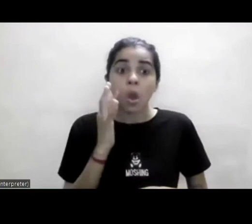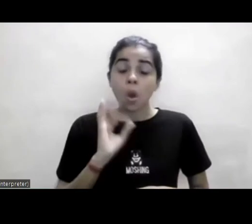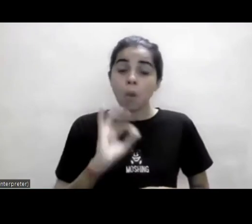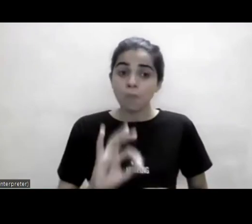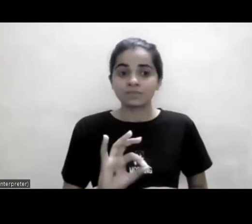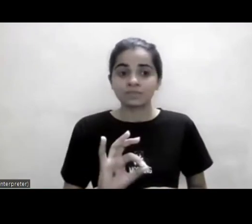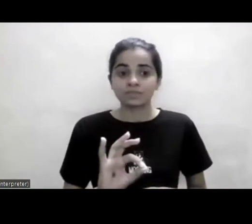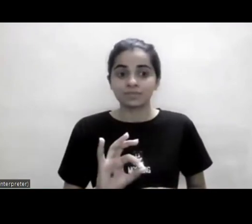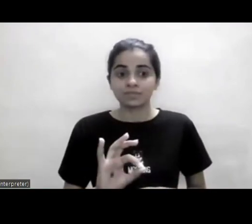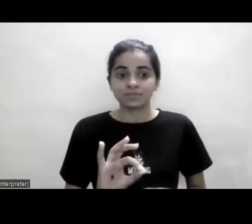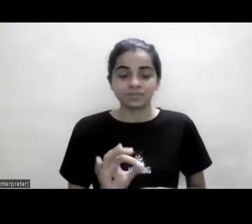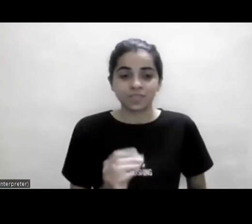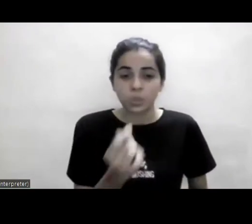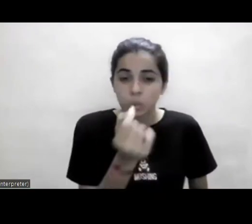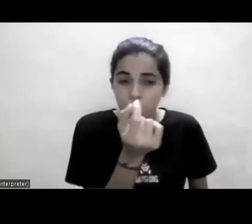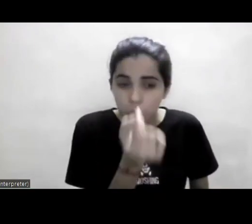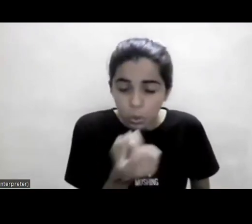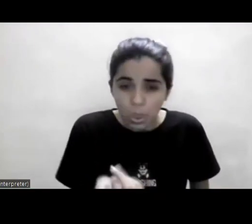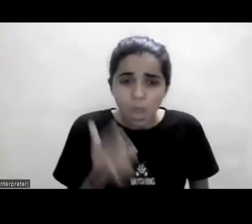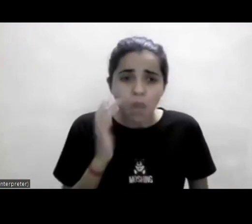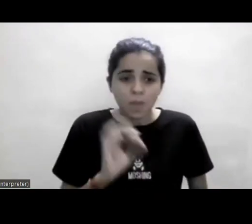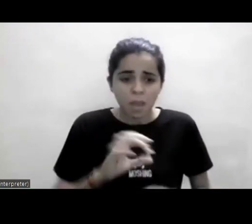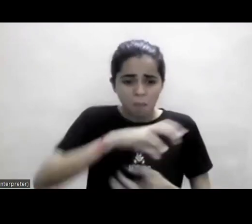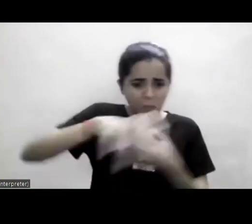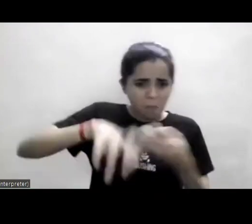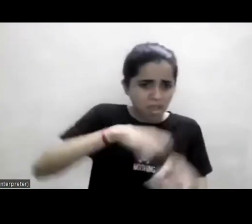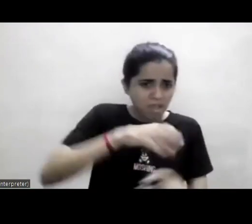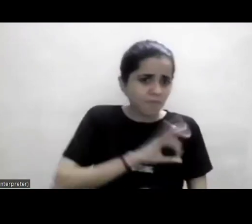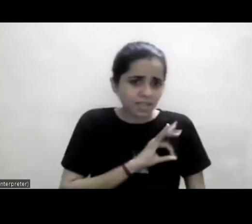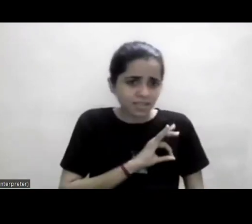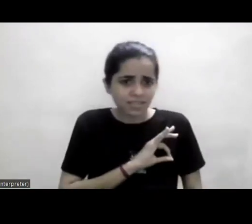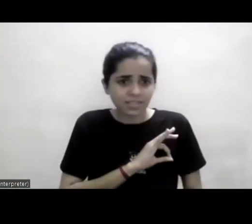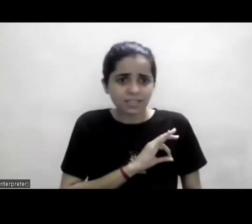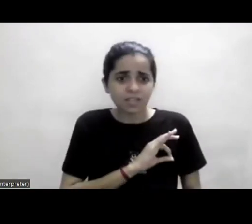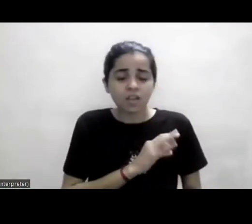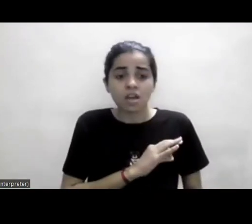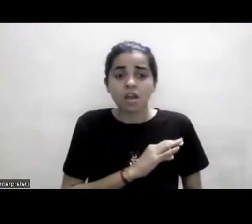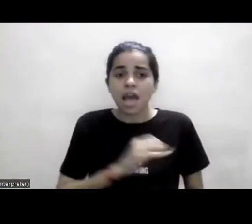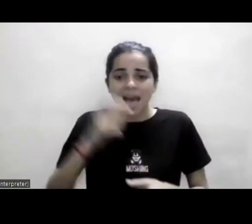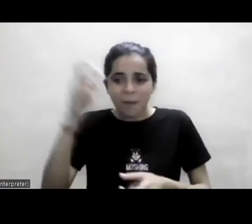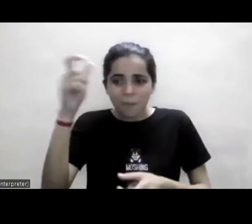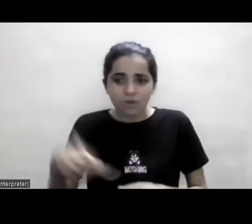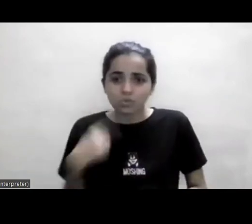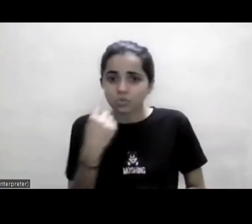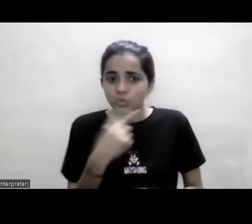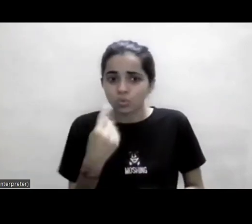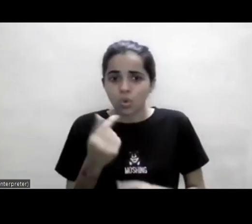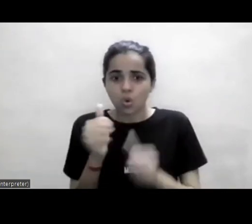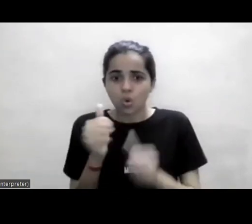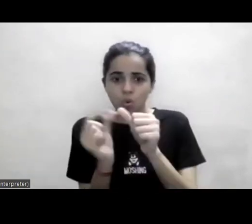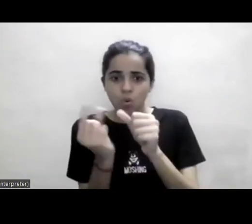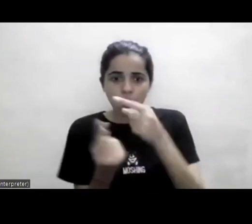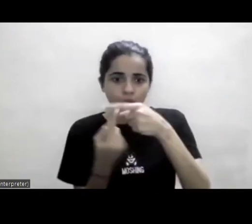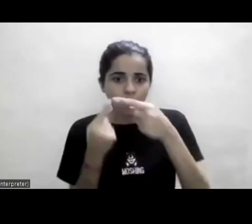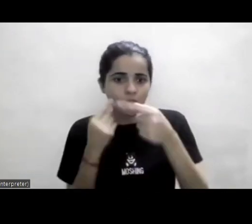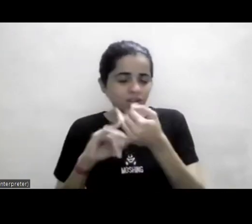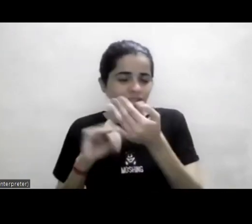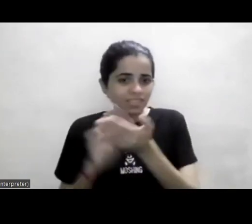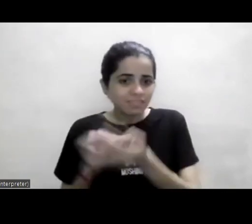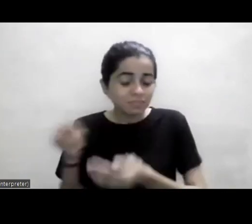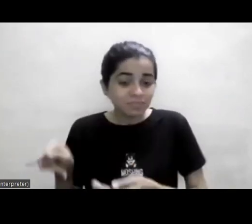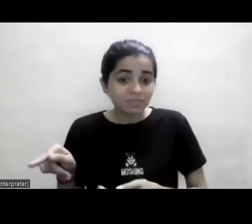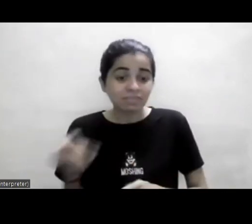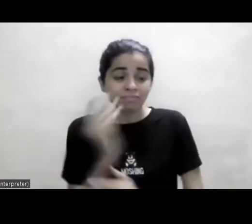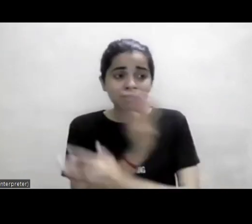themselves. For somebody who doesn't have autism, for that person, this might be just nothing,